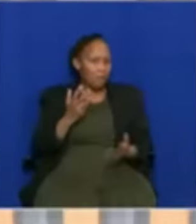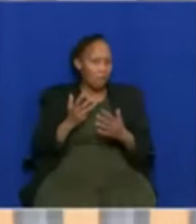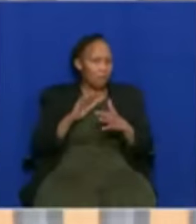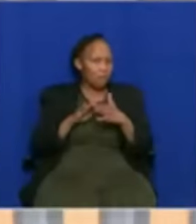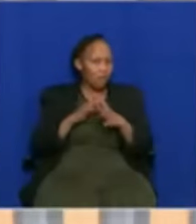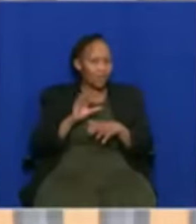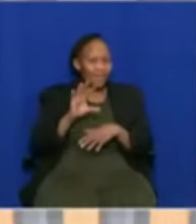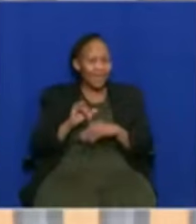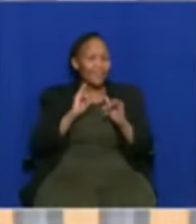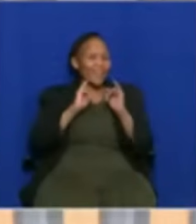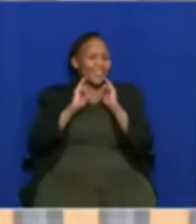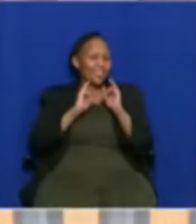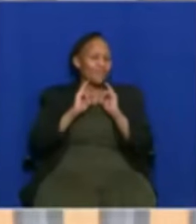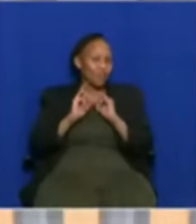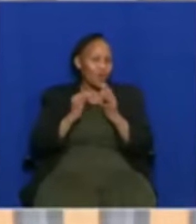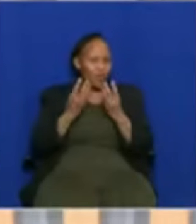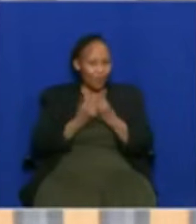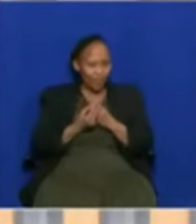question.